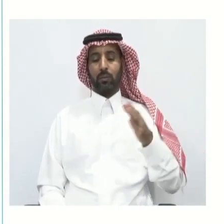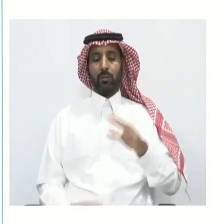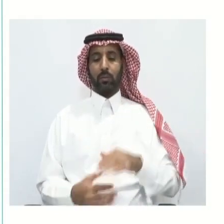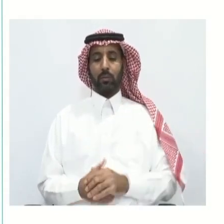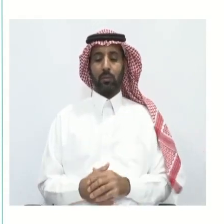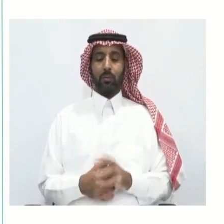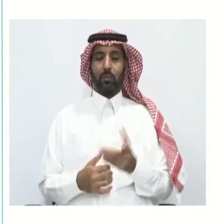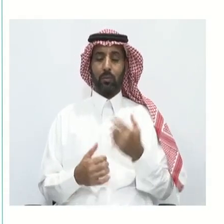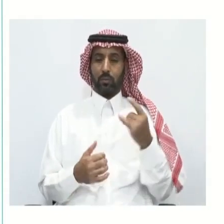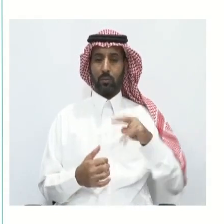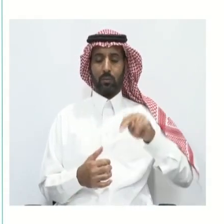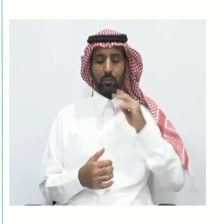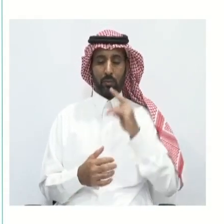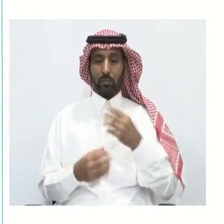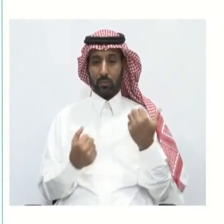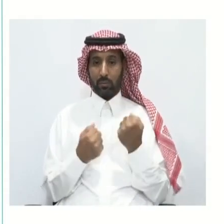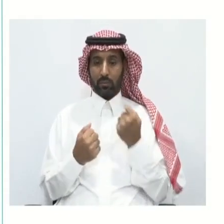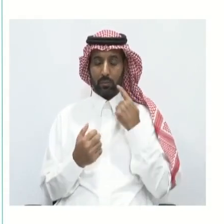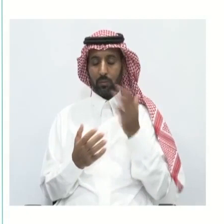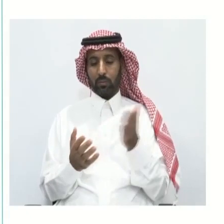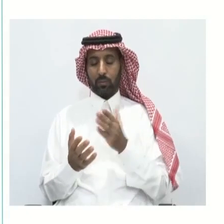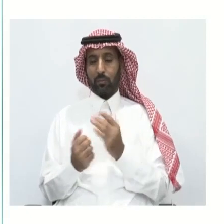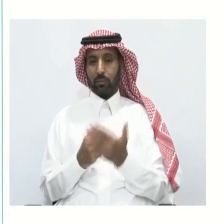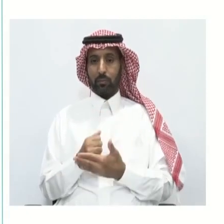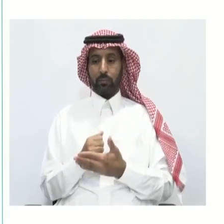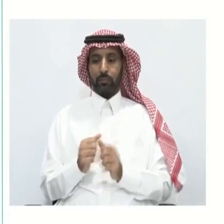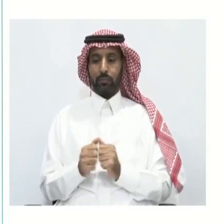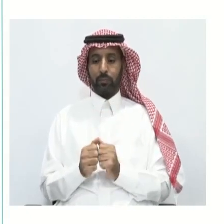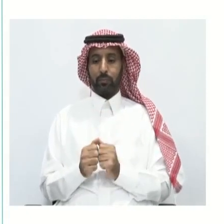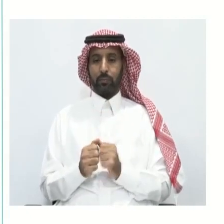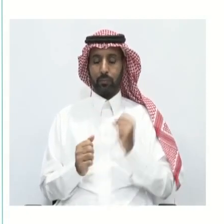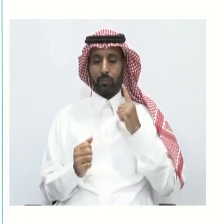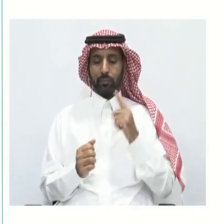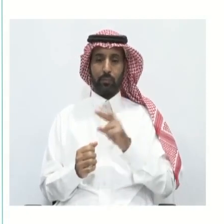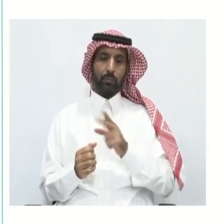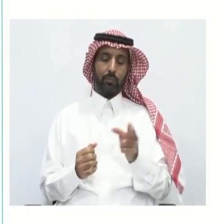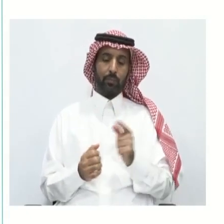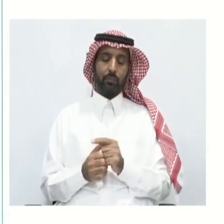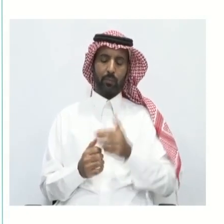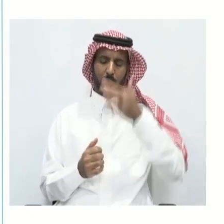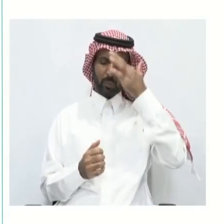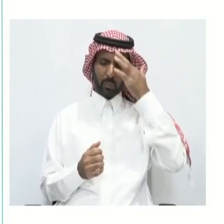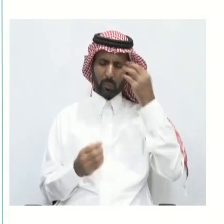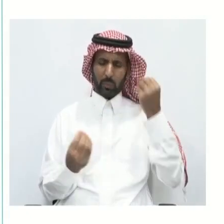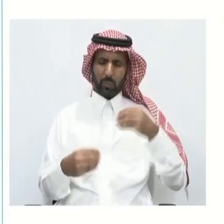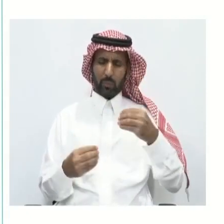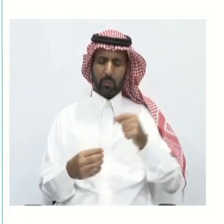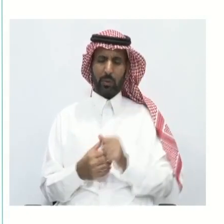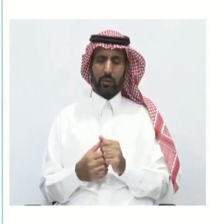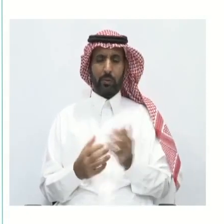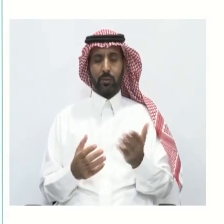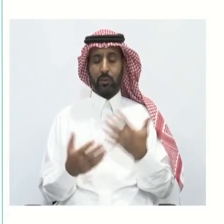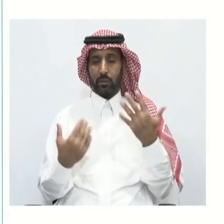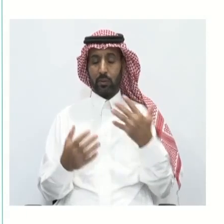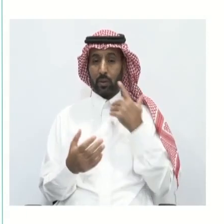are much cooler. So if you know the climate of Jazan, you know it's that in summer it's very hot